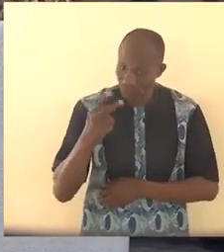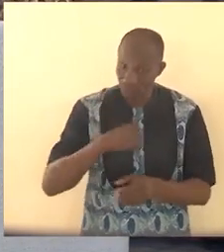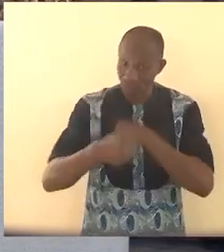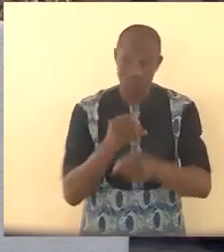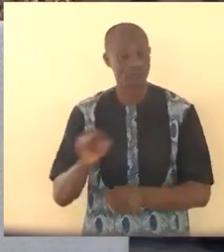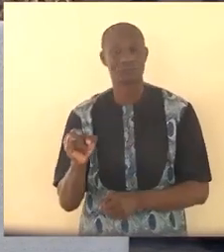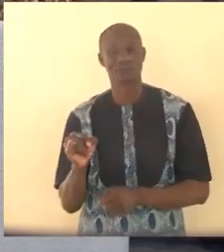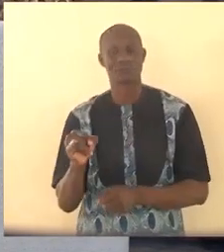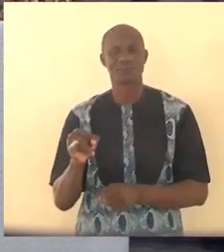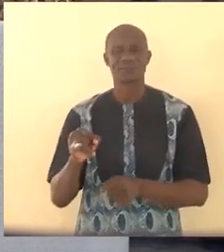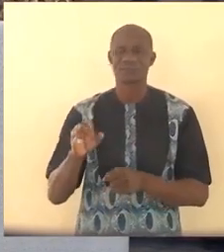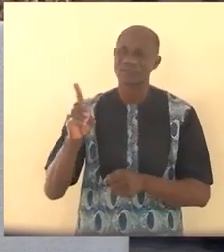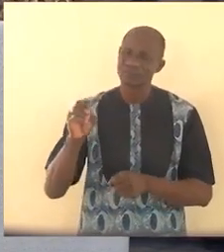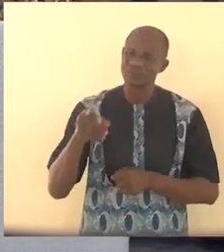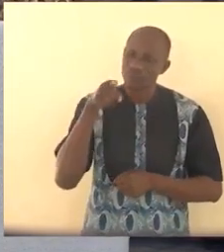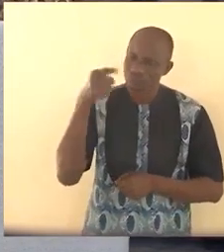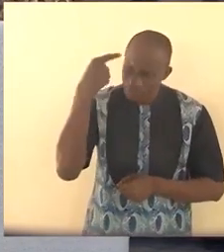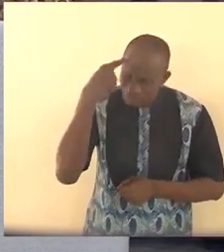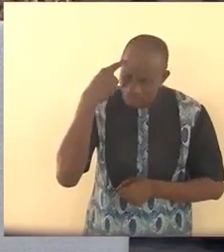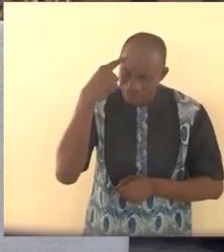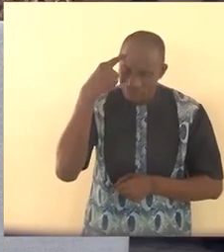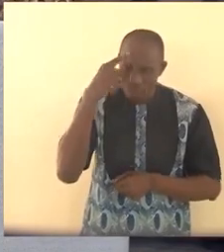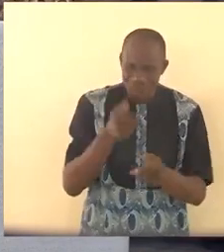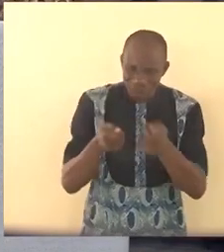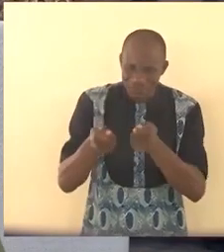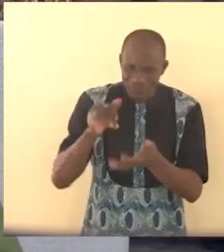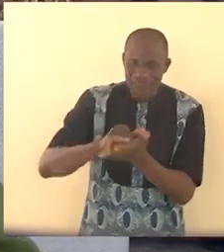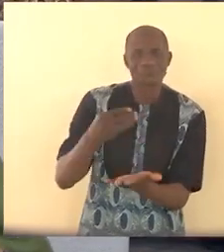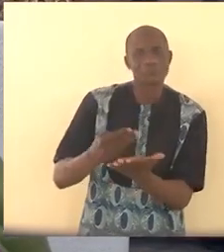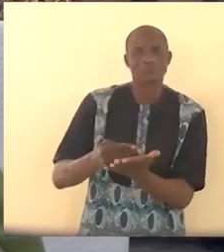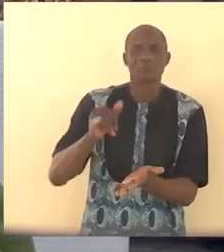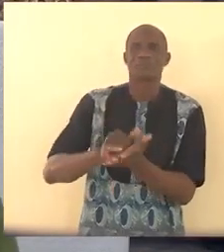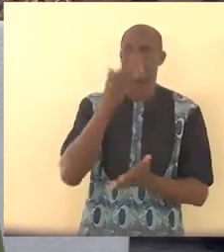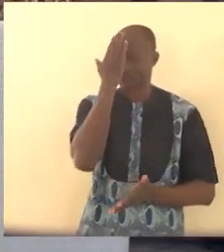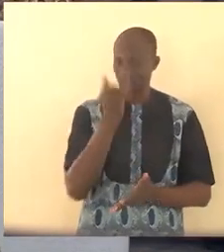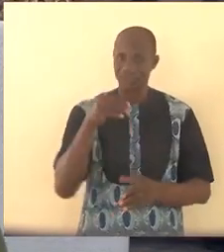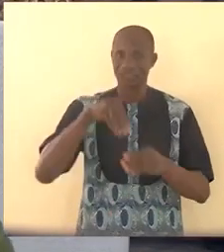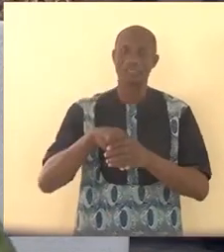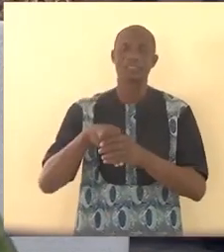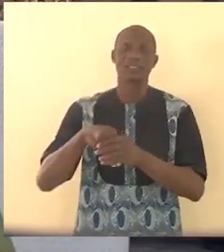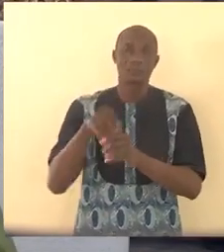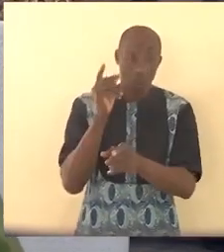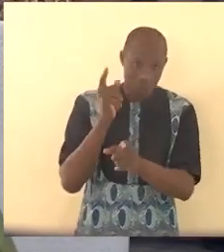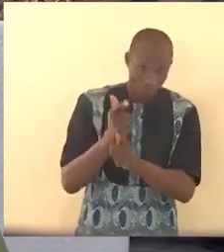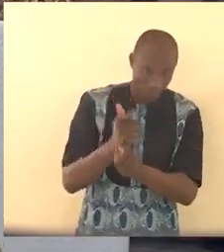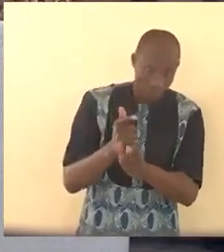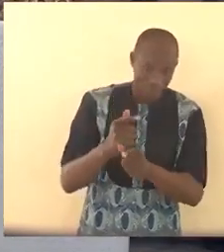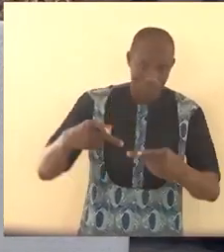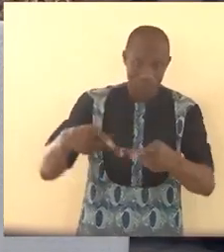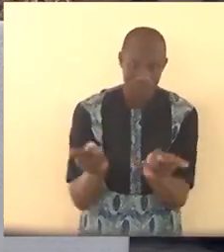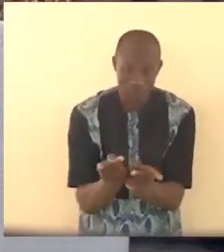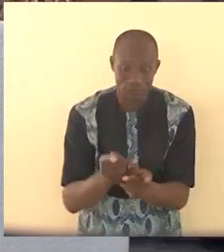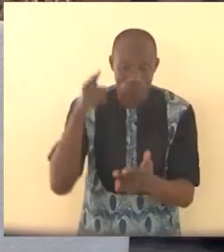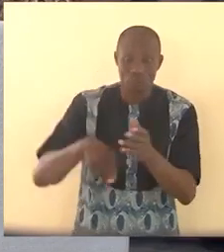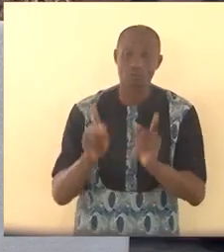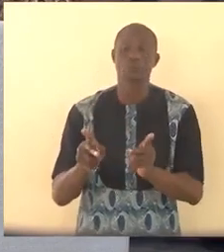that, do you think he will know how to manage that money? No. That is why in organized places, what